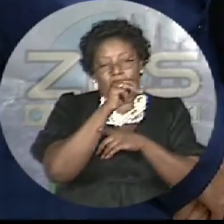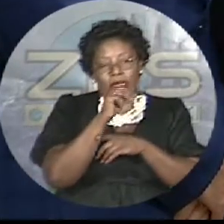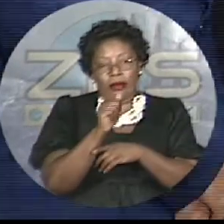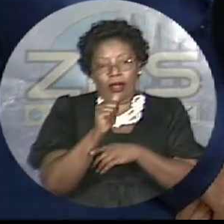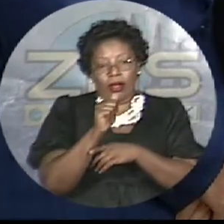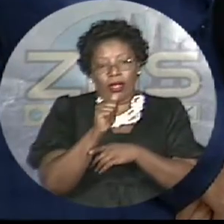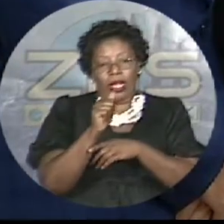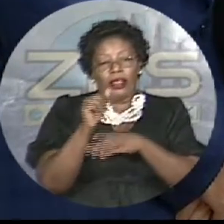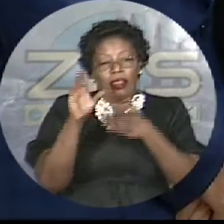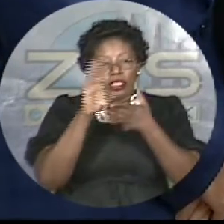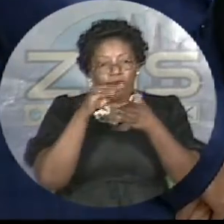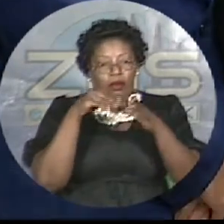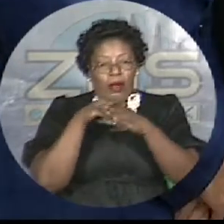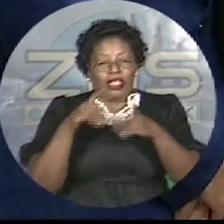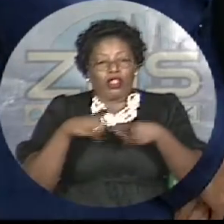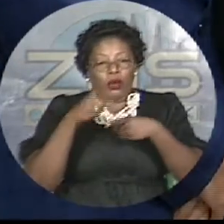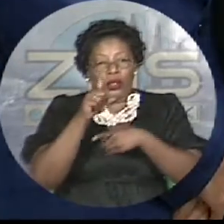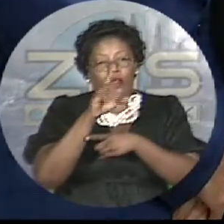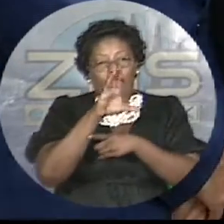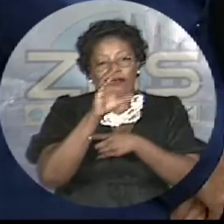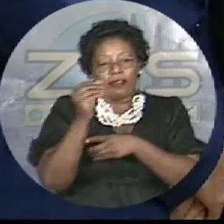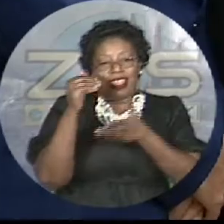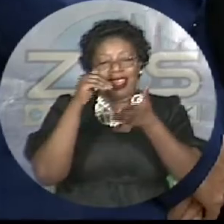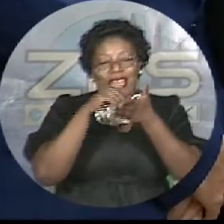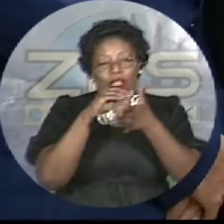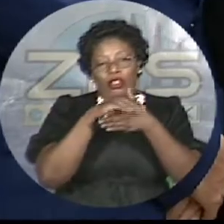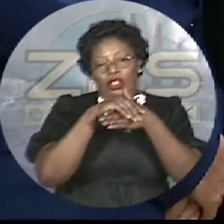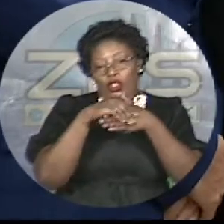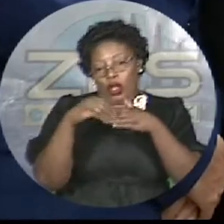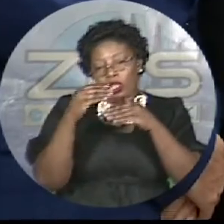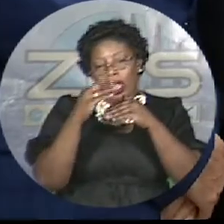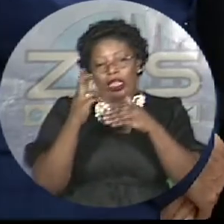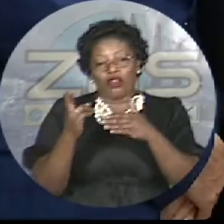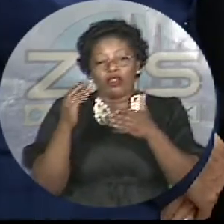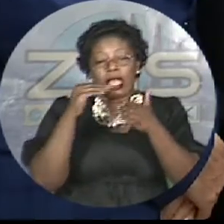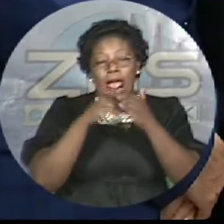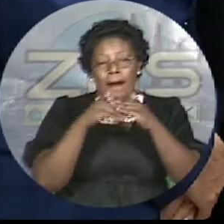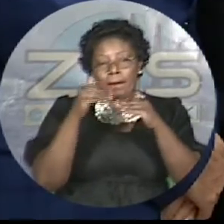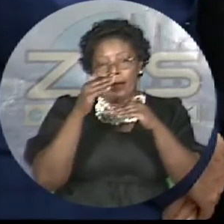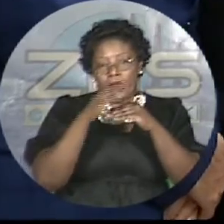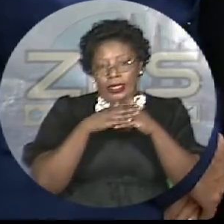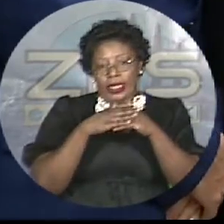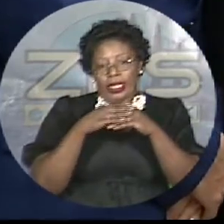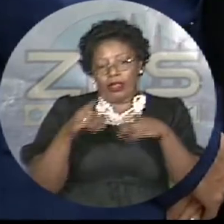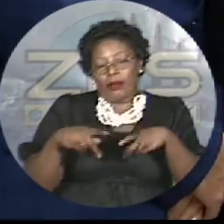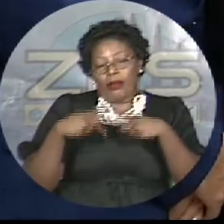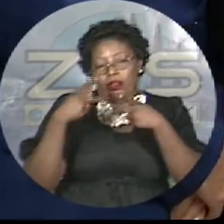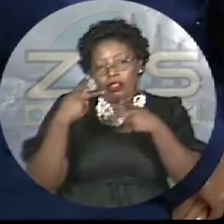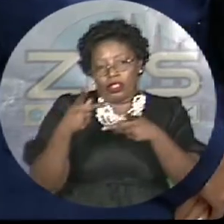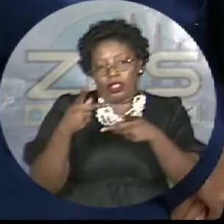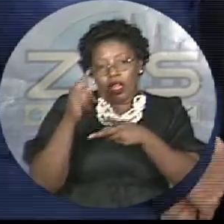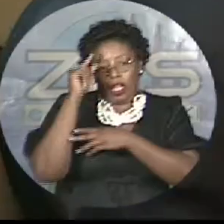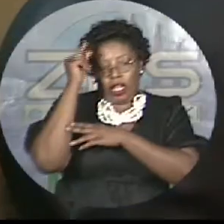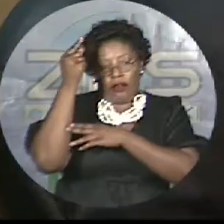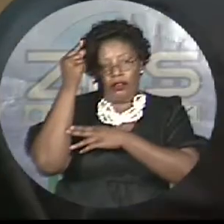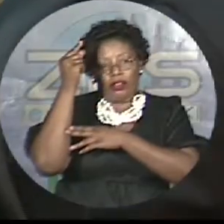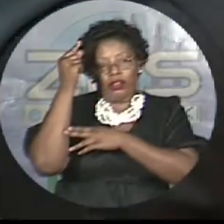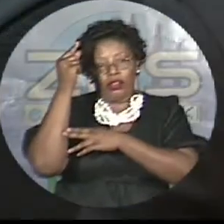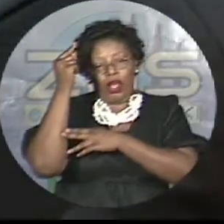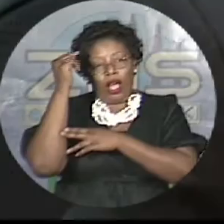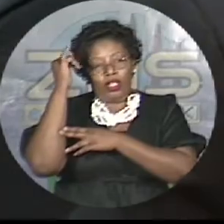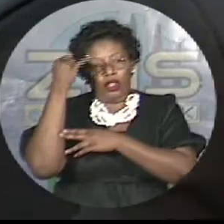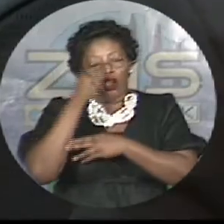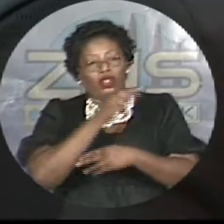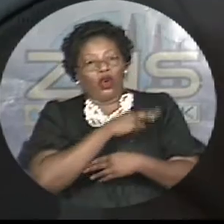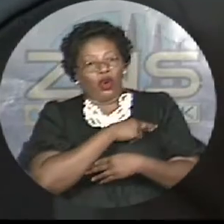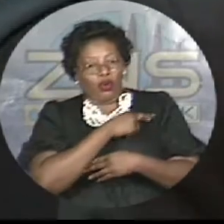donated $150,000 for the restoration and rebuilding efforts. While making the presentation, Governor John Roll also